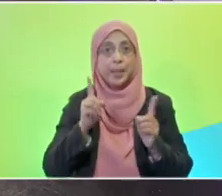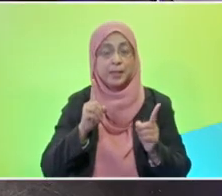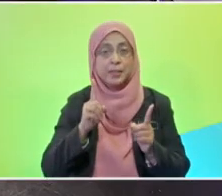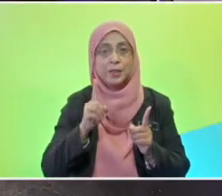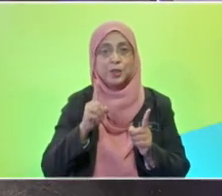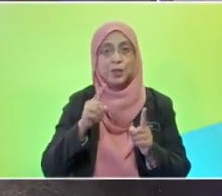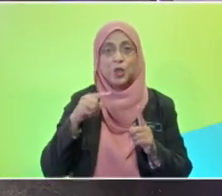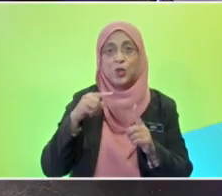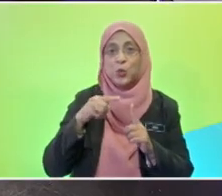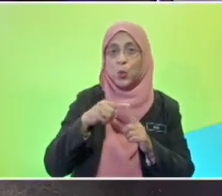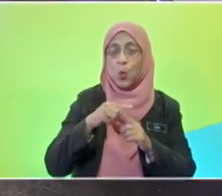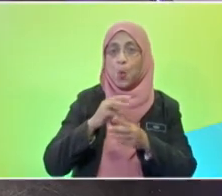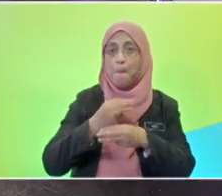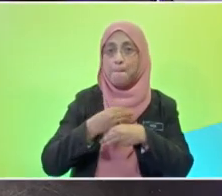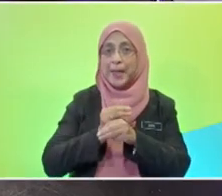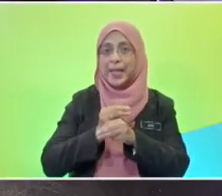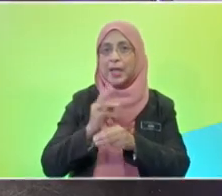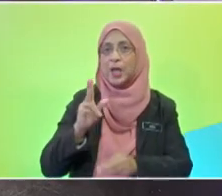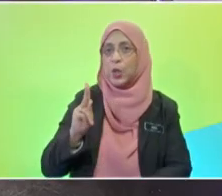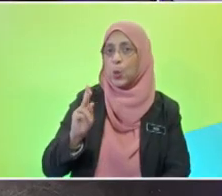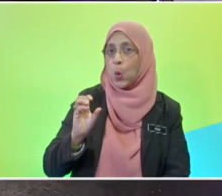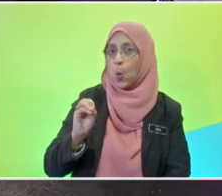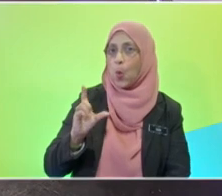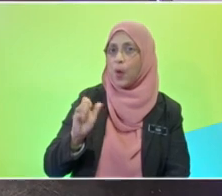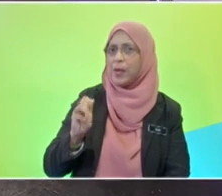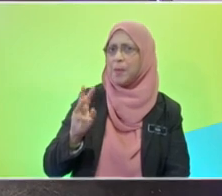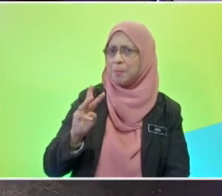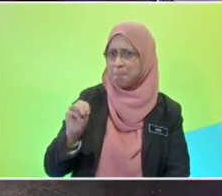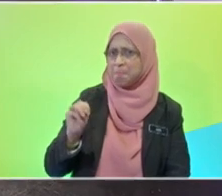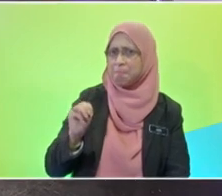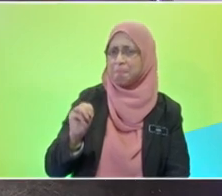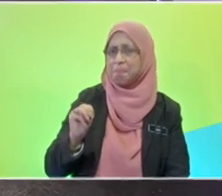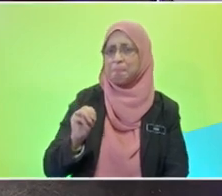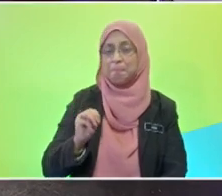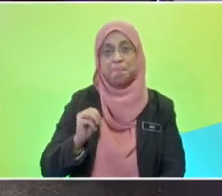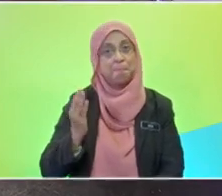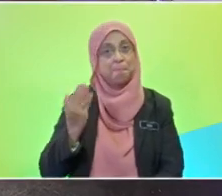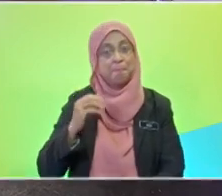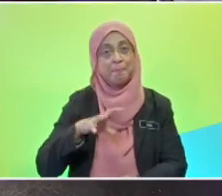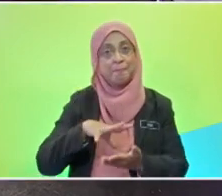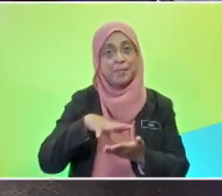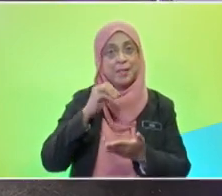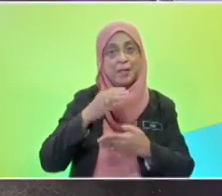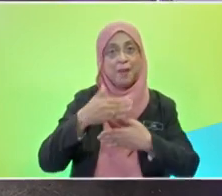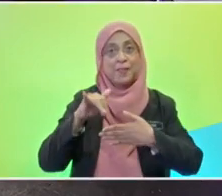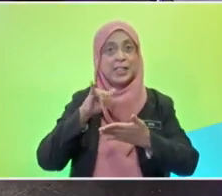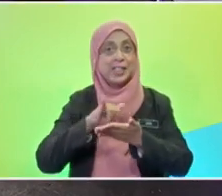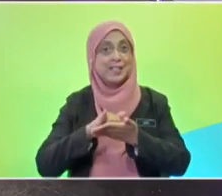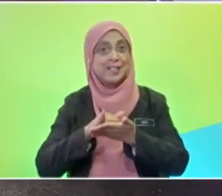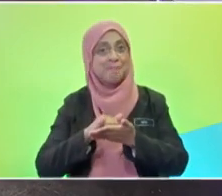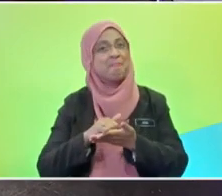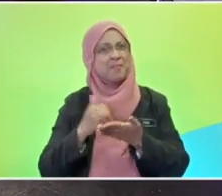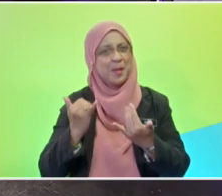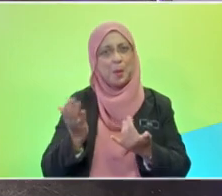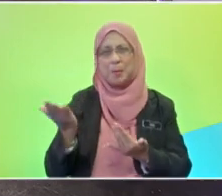Column? What is column, teacher? If you want to know, I will let you know after this. Okay, but first, let's eat.